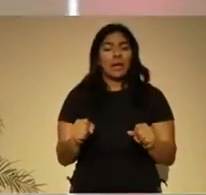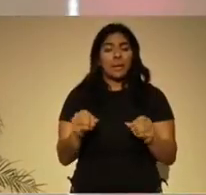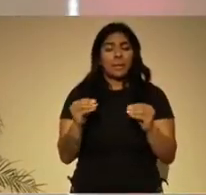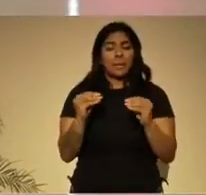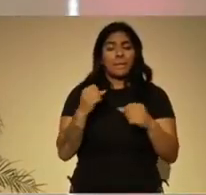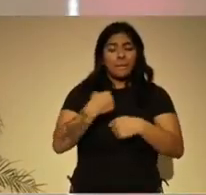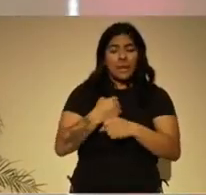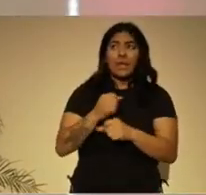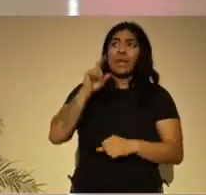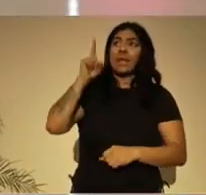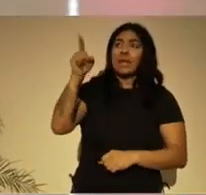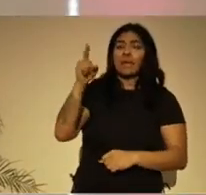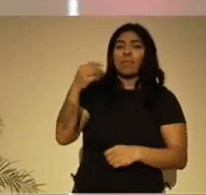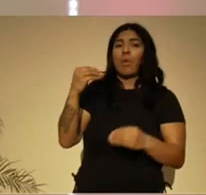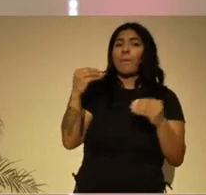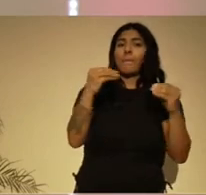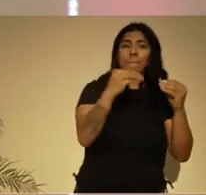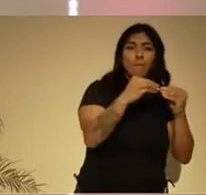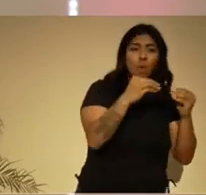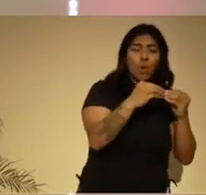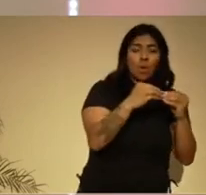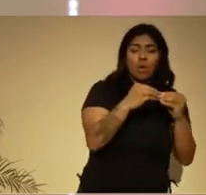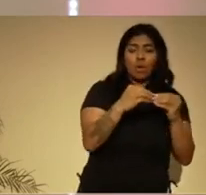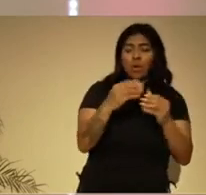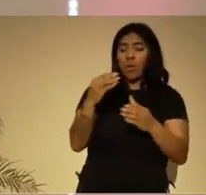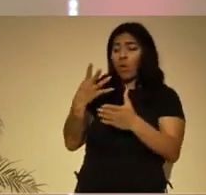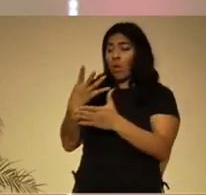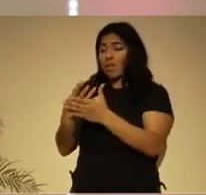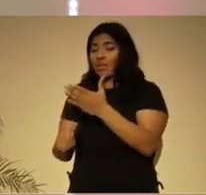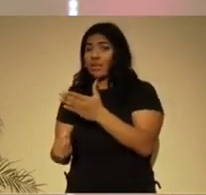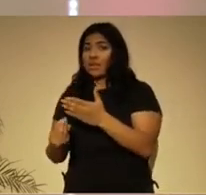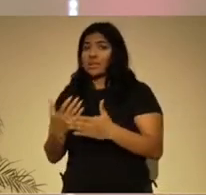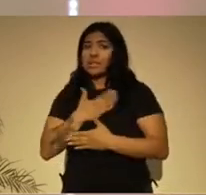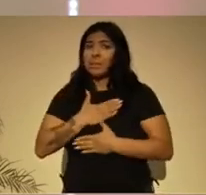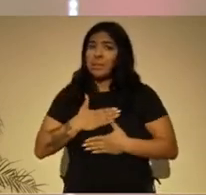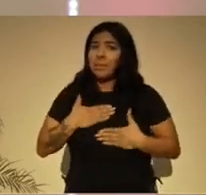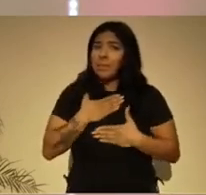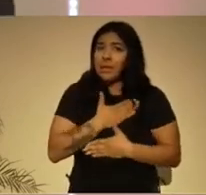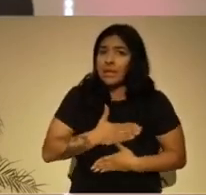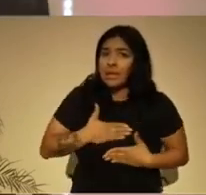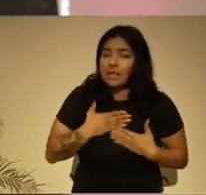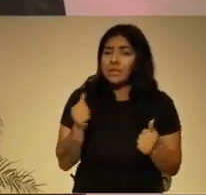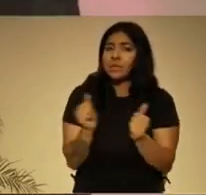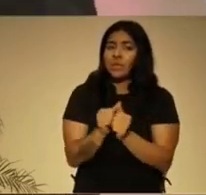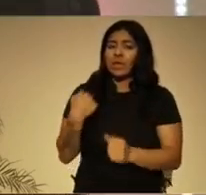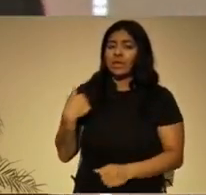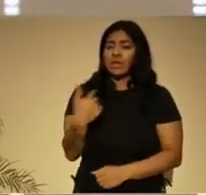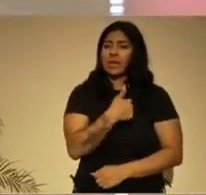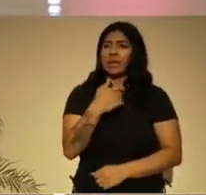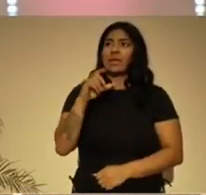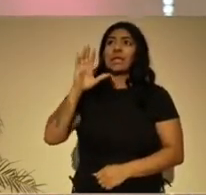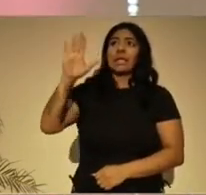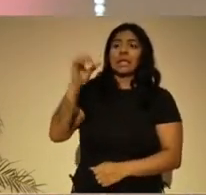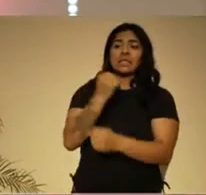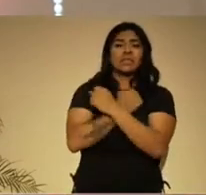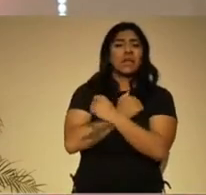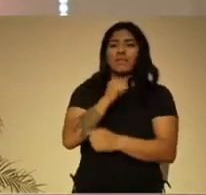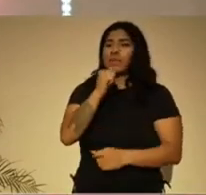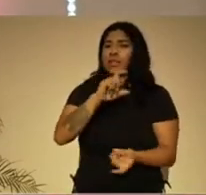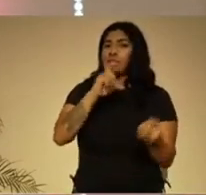with us. That's different. That doesn't mean that his love for us changes. That doesn't mean